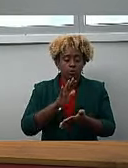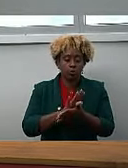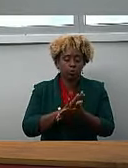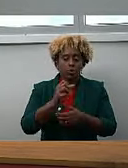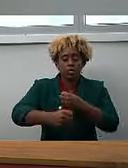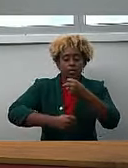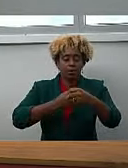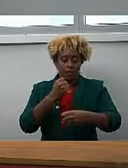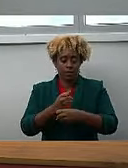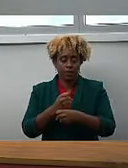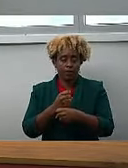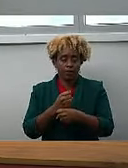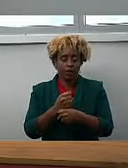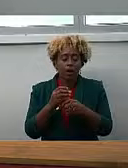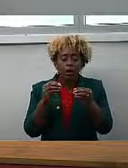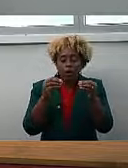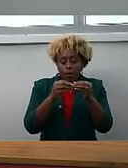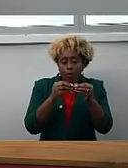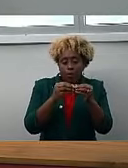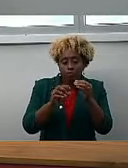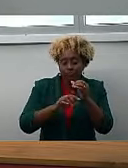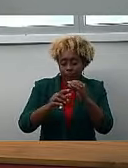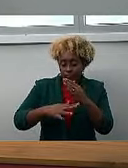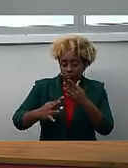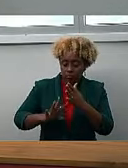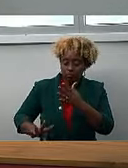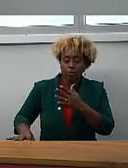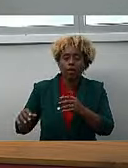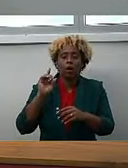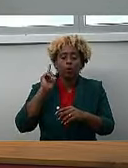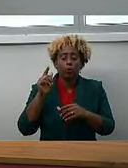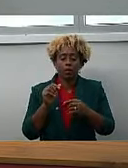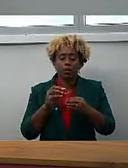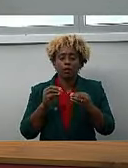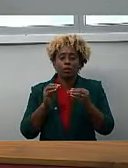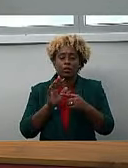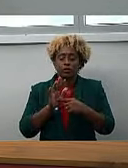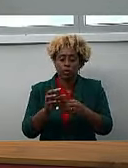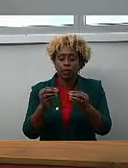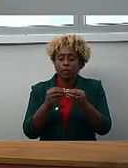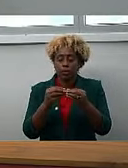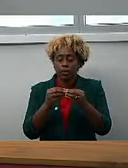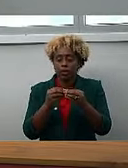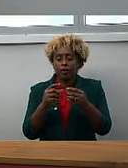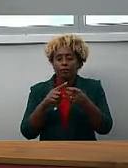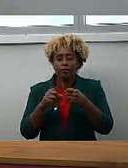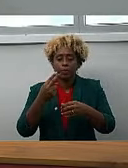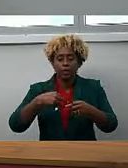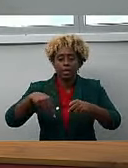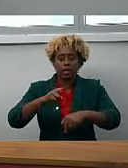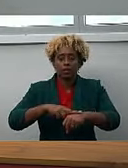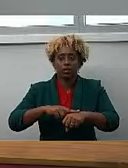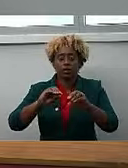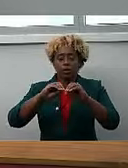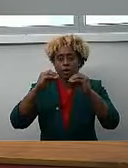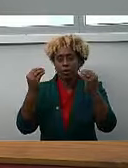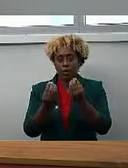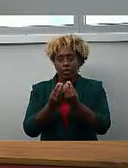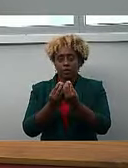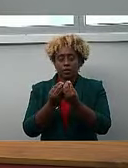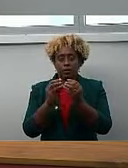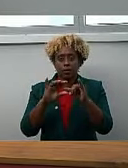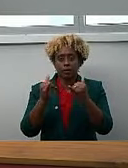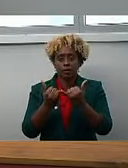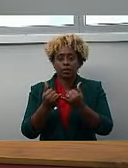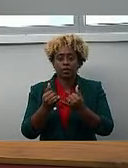More details of the events and progress projects will be provided by the National Organizing Committee at the launch